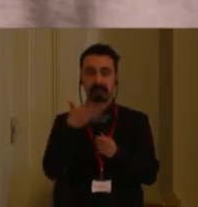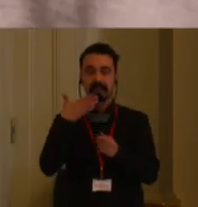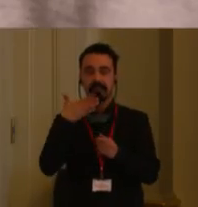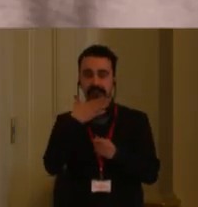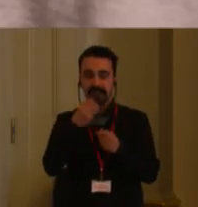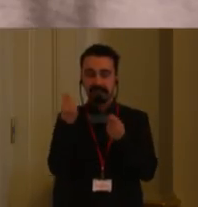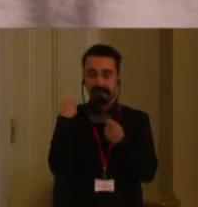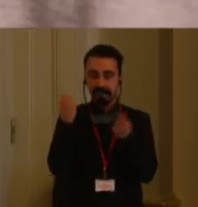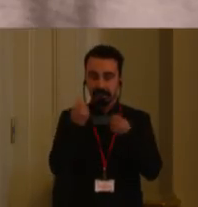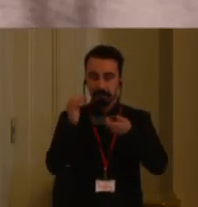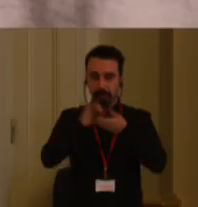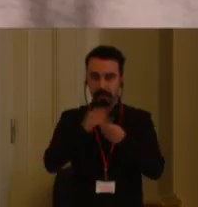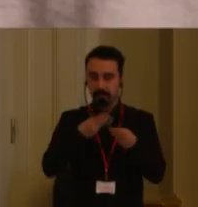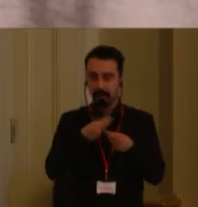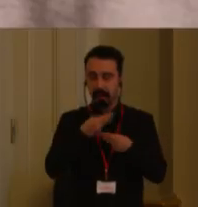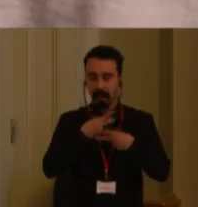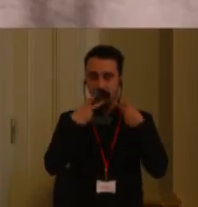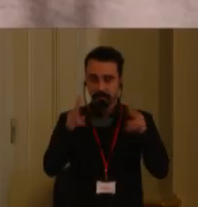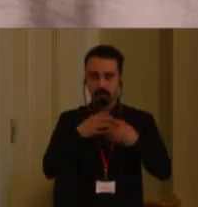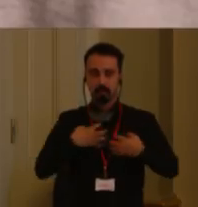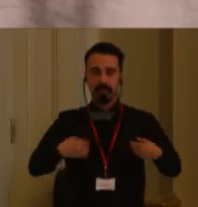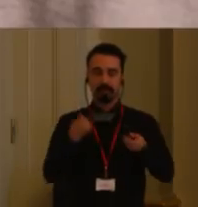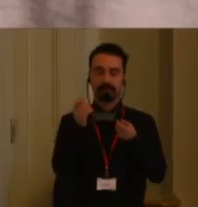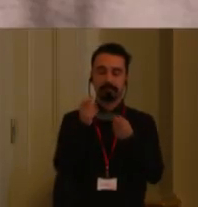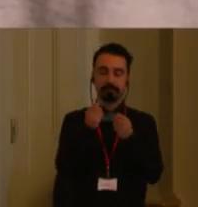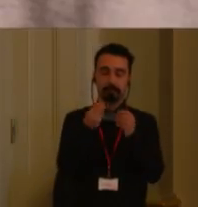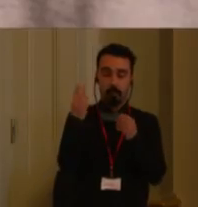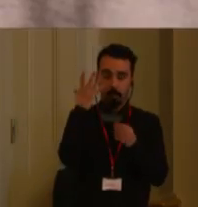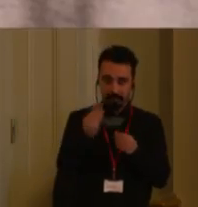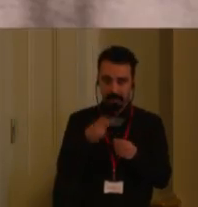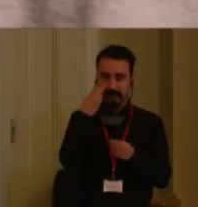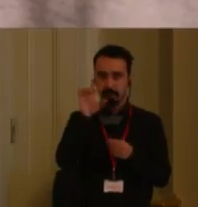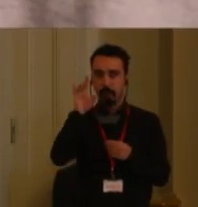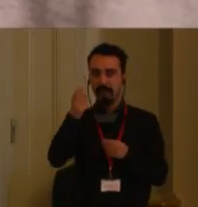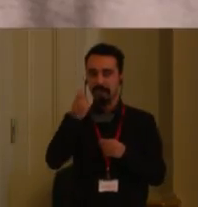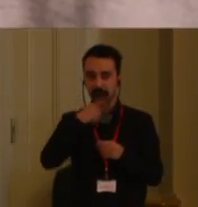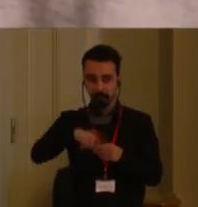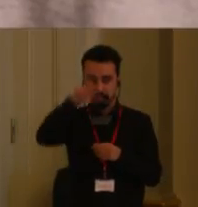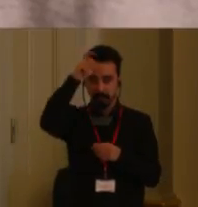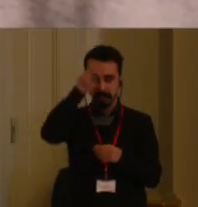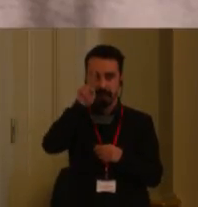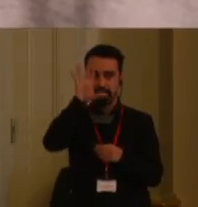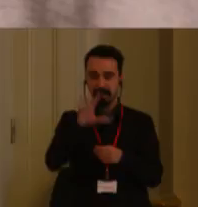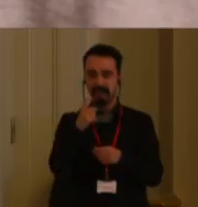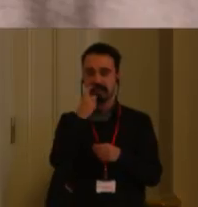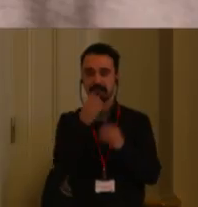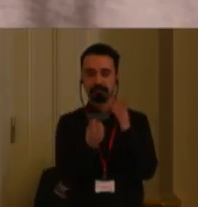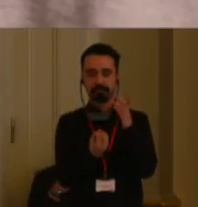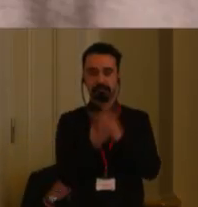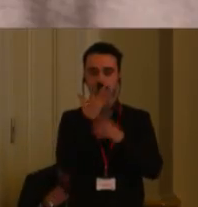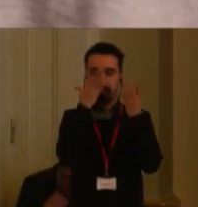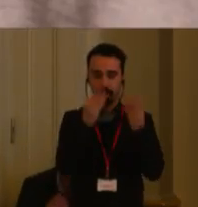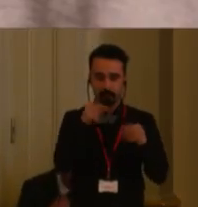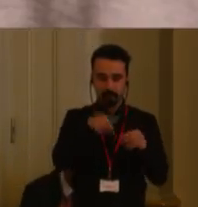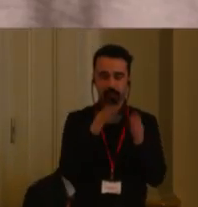In 2015, we celebrated 75 years in Turkey. And we're very proud to have touched